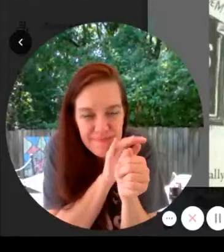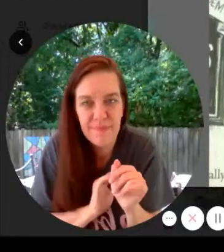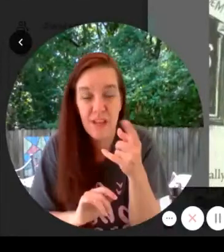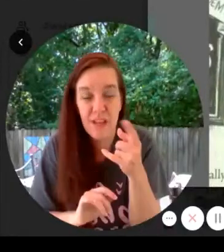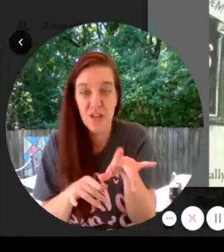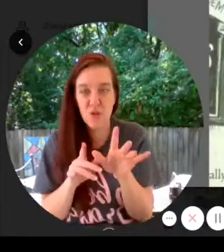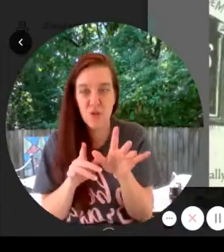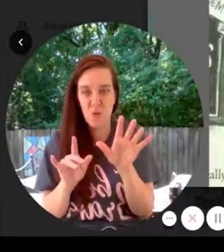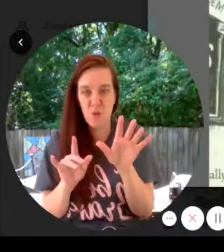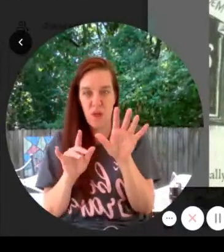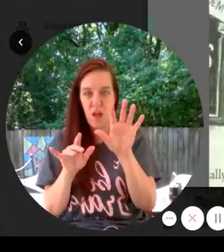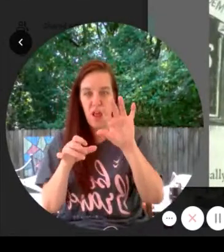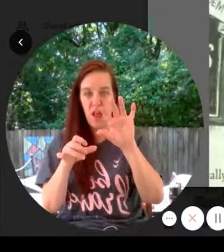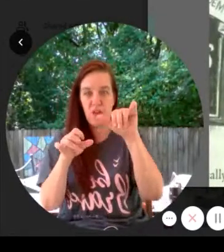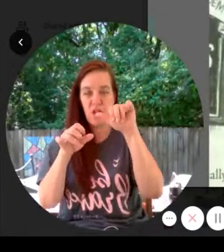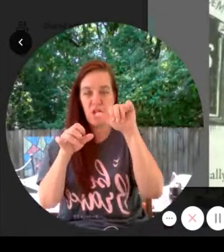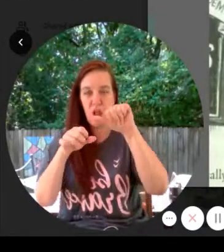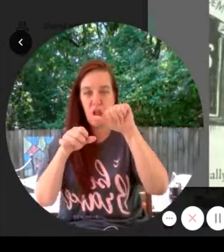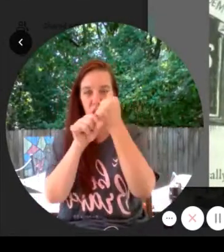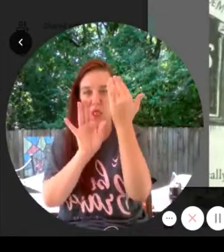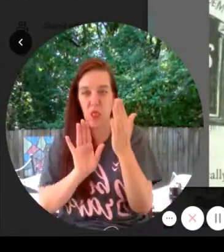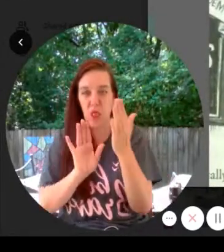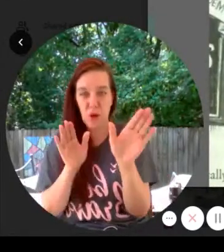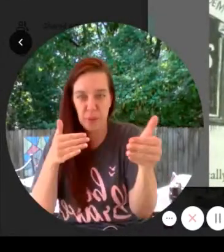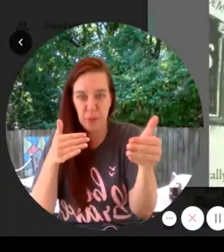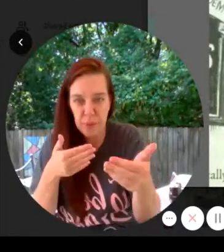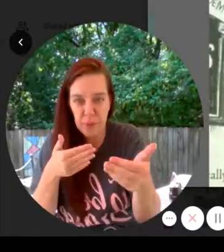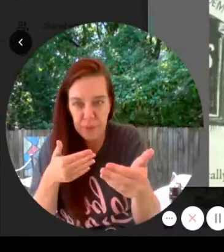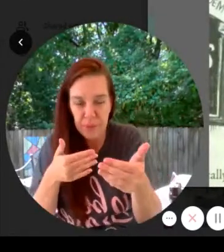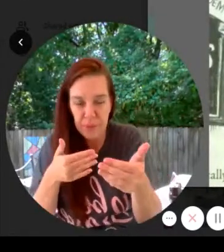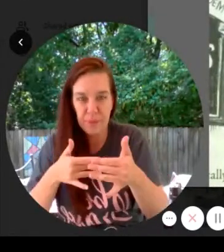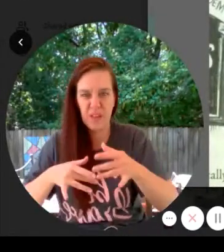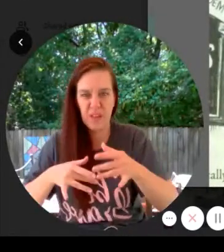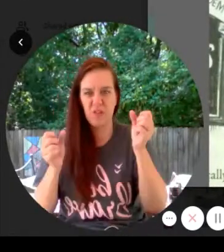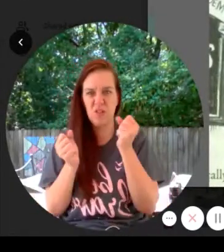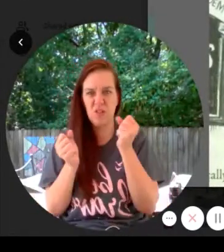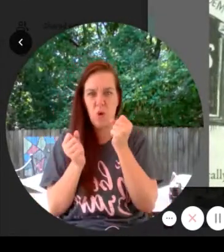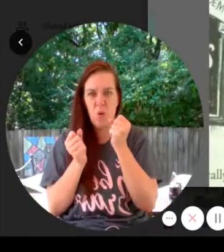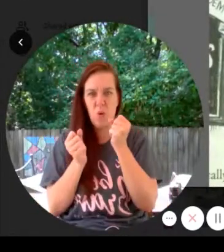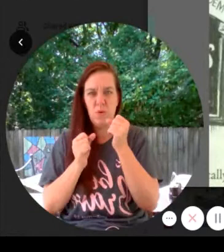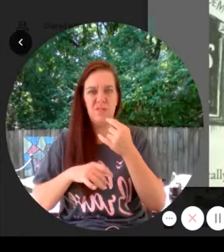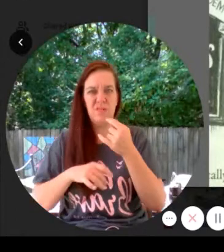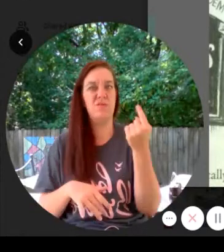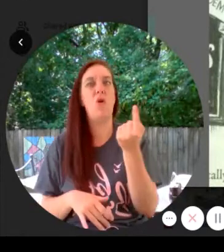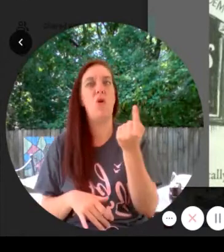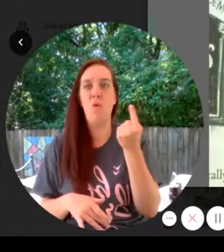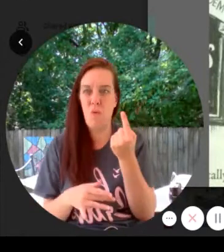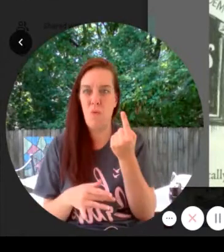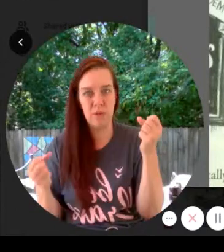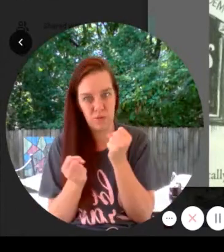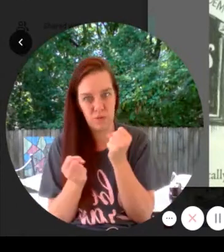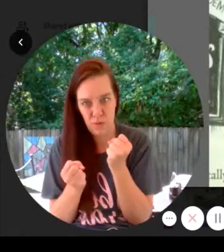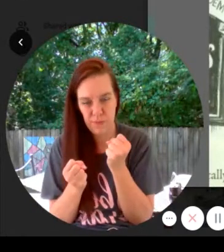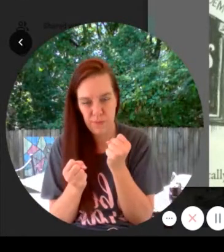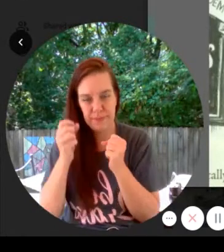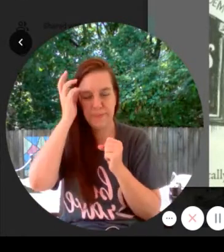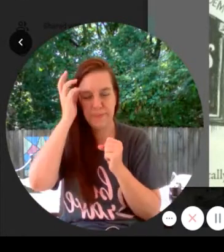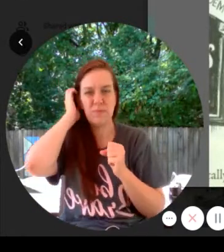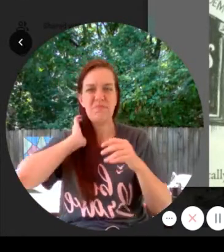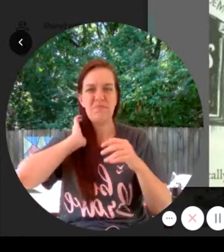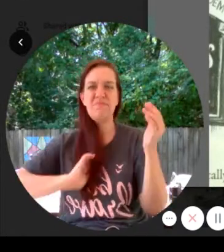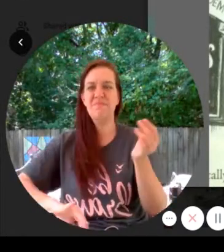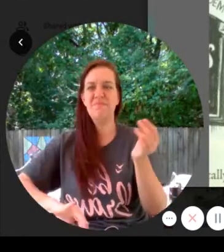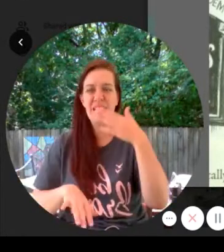The locker room was cold. The locker room was always cold, and it